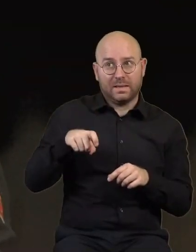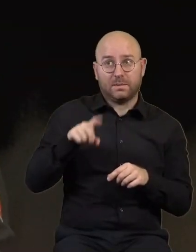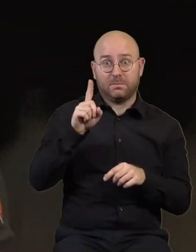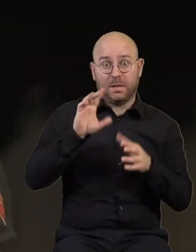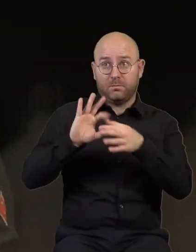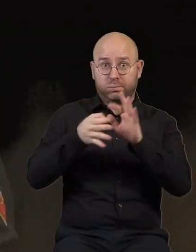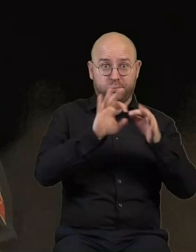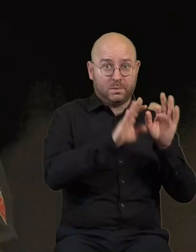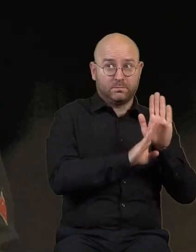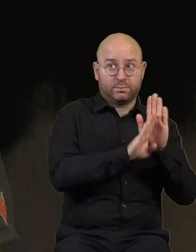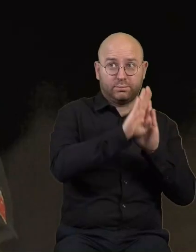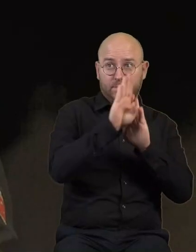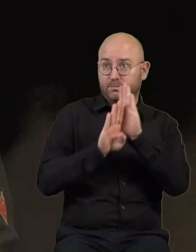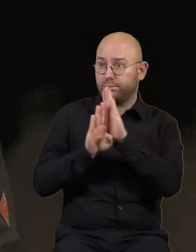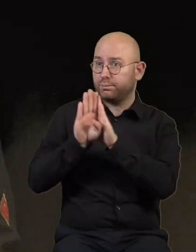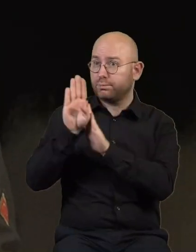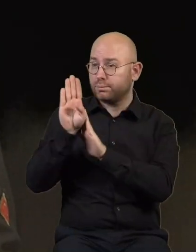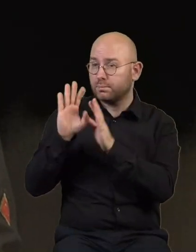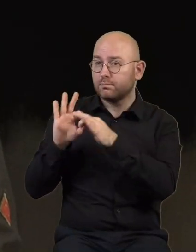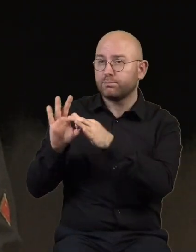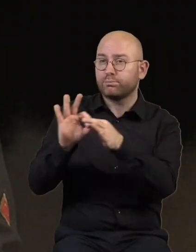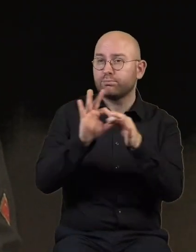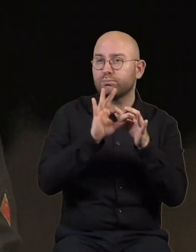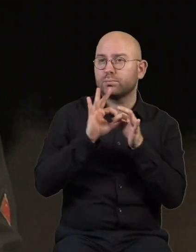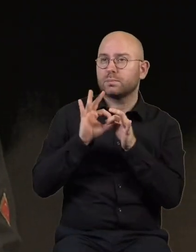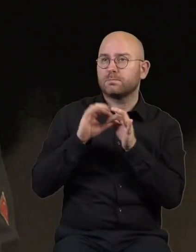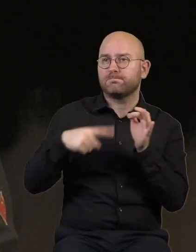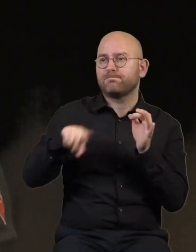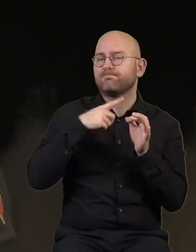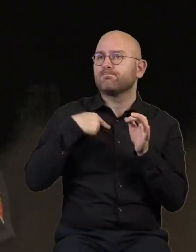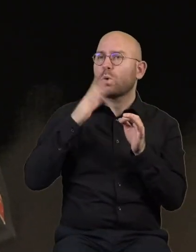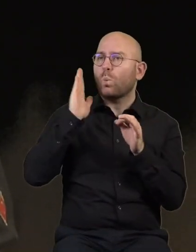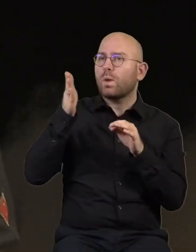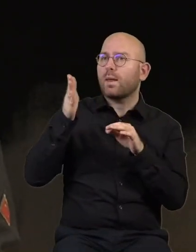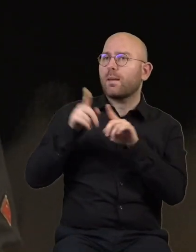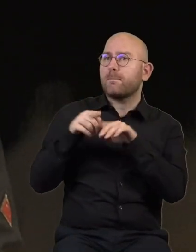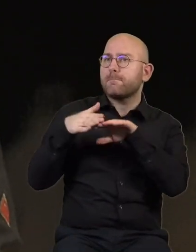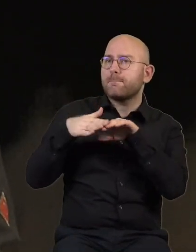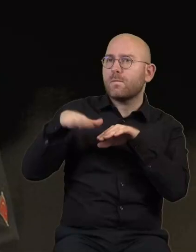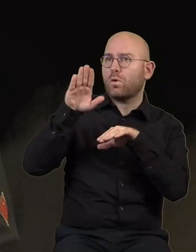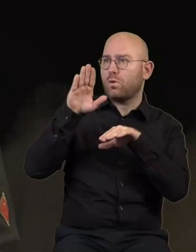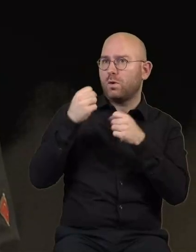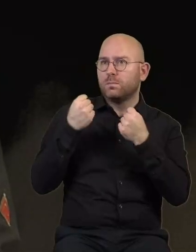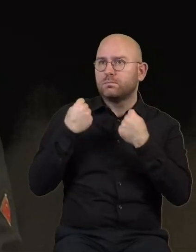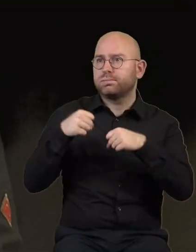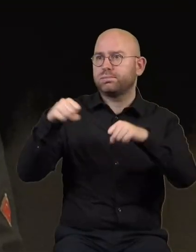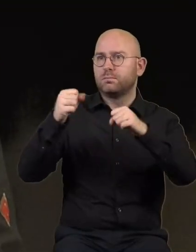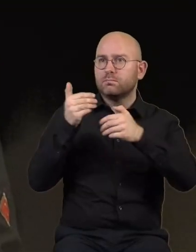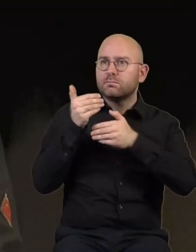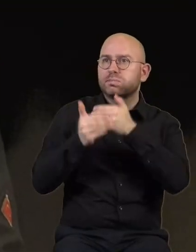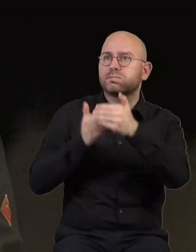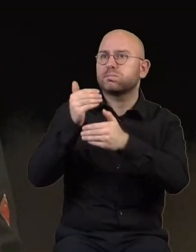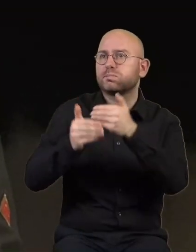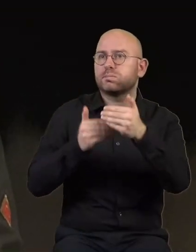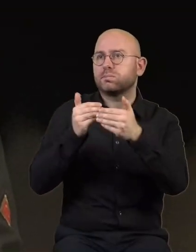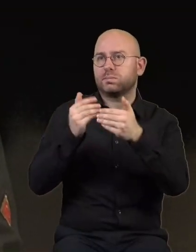increase our capacity. If I use my home nation example, Our